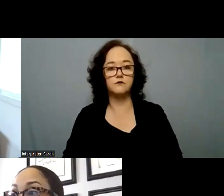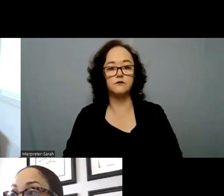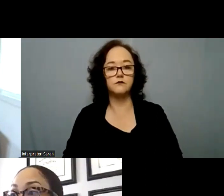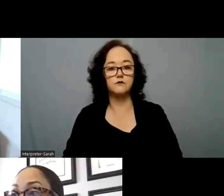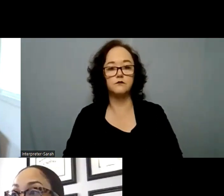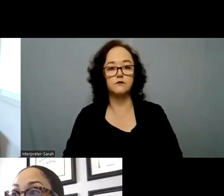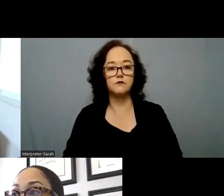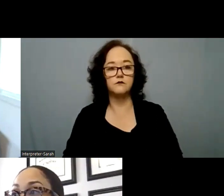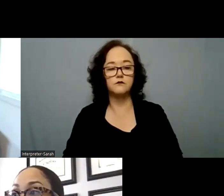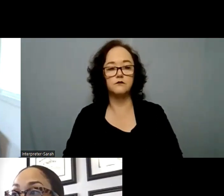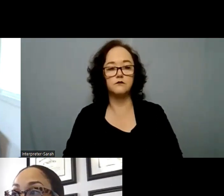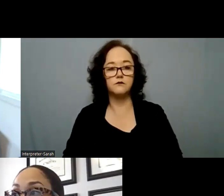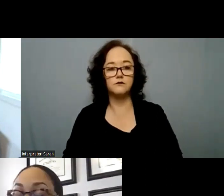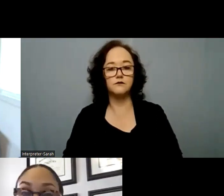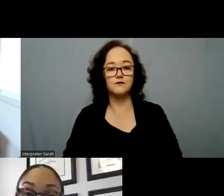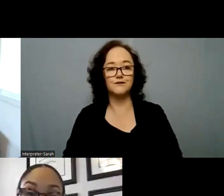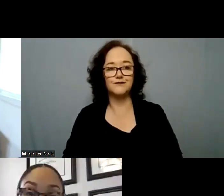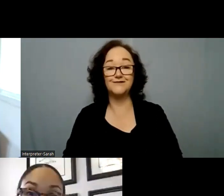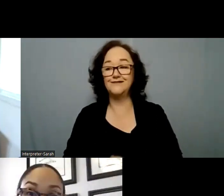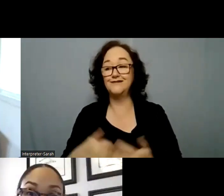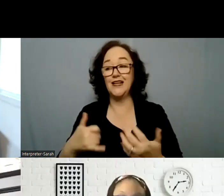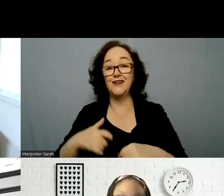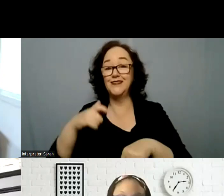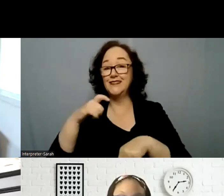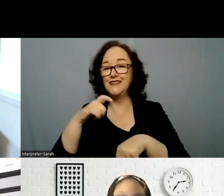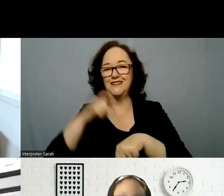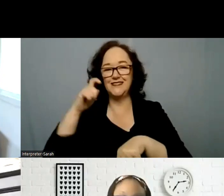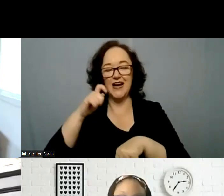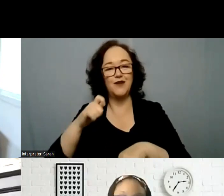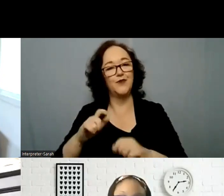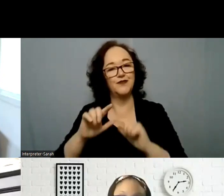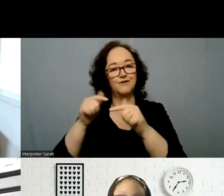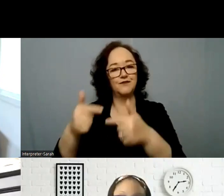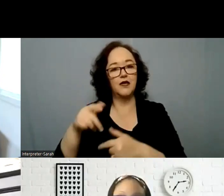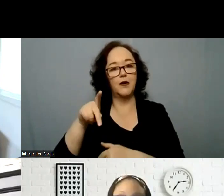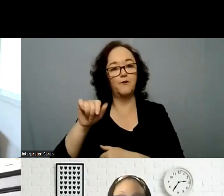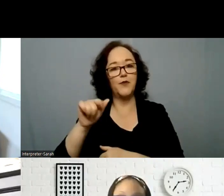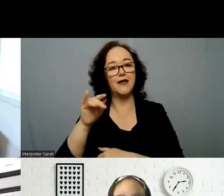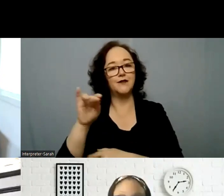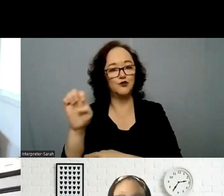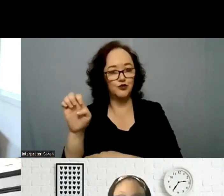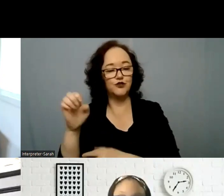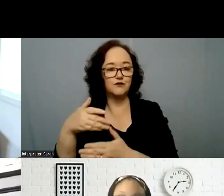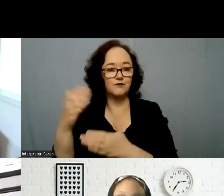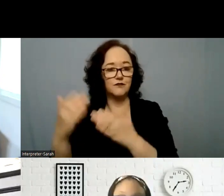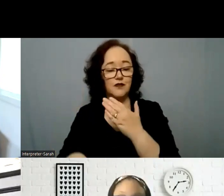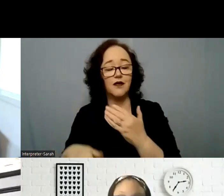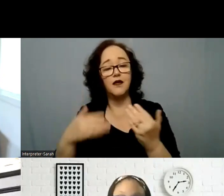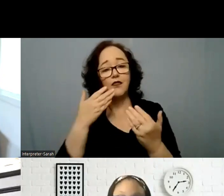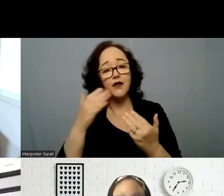Okay, well, we are right at time. I'm going to hand it back to Paige to close us out. Thank you, everyone, for your attention, and to all of our